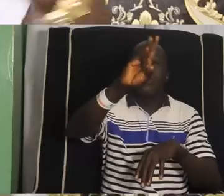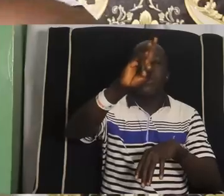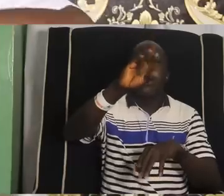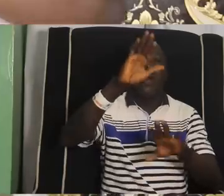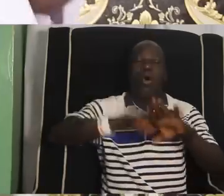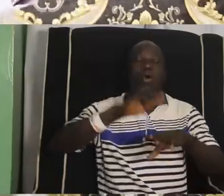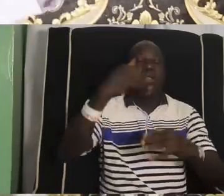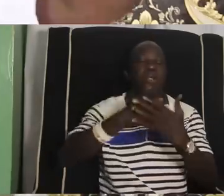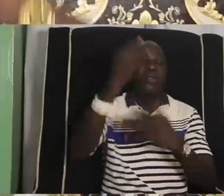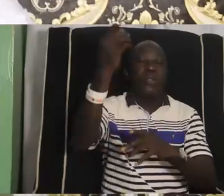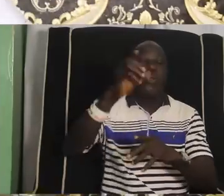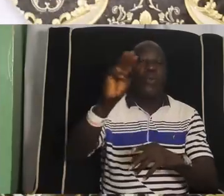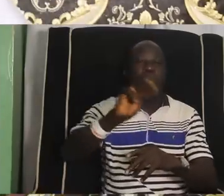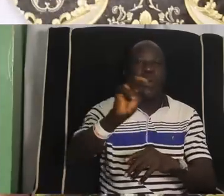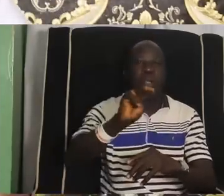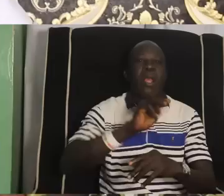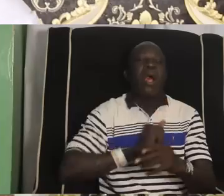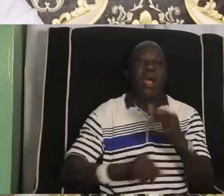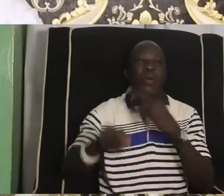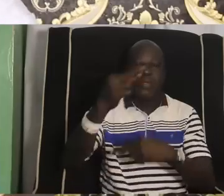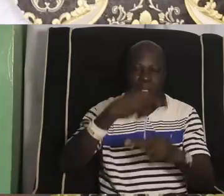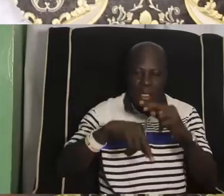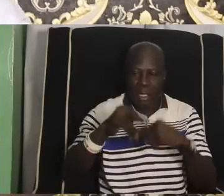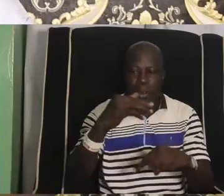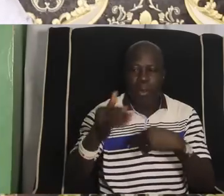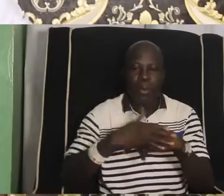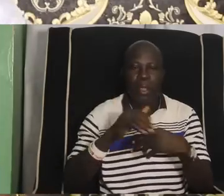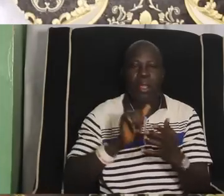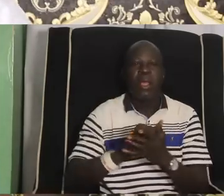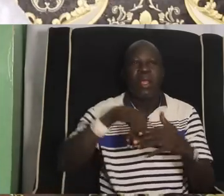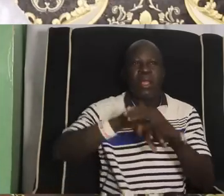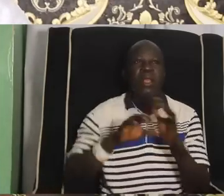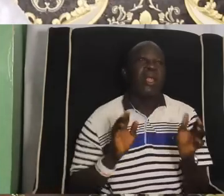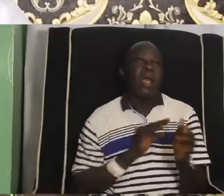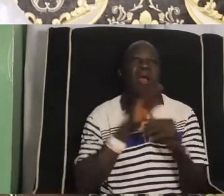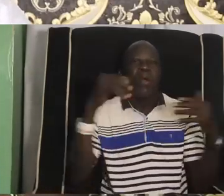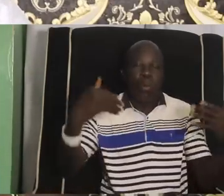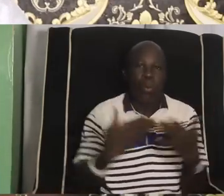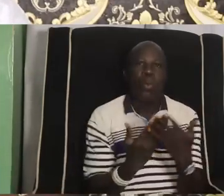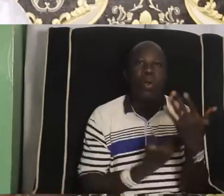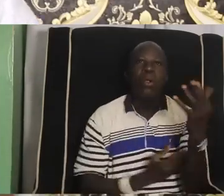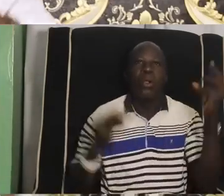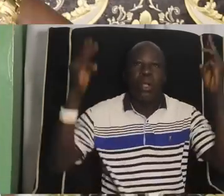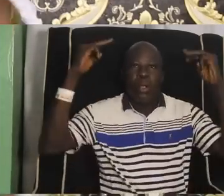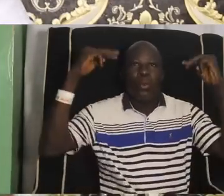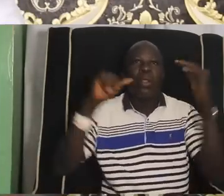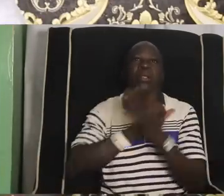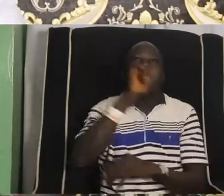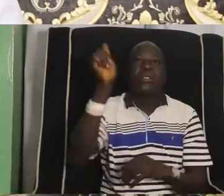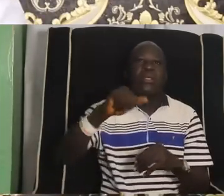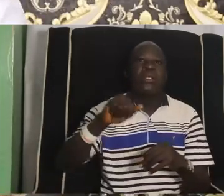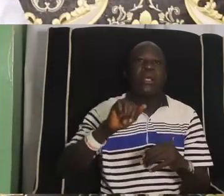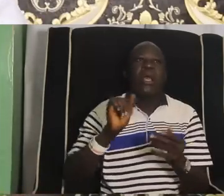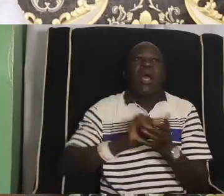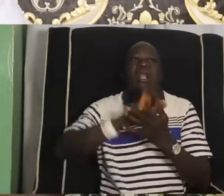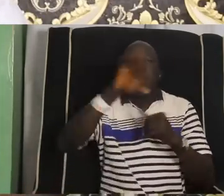them train? Ọgọ́rùn-ún èrò. Thousands of people. Bọ́lá ti fún olúkúlùkù ní. That is how God gave it to individual. Tọ́ba fún ní káà tí ò bá